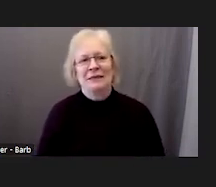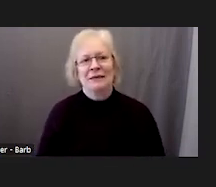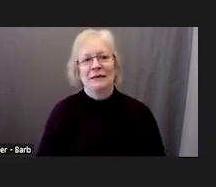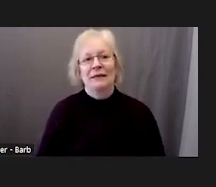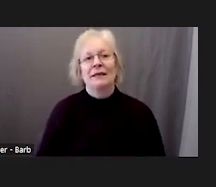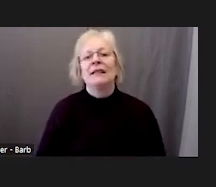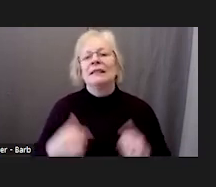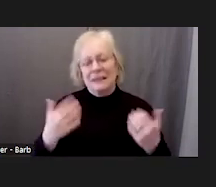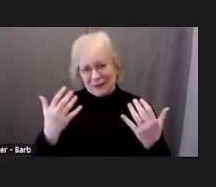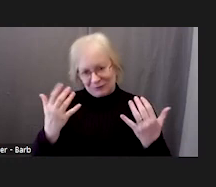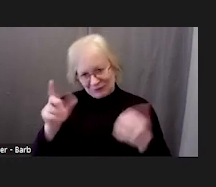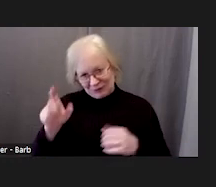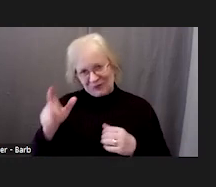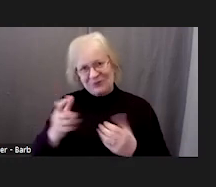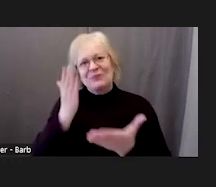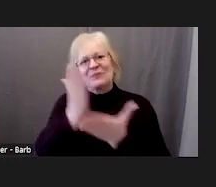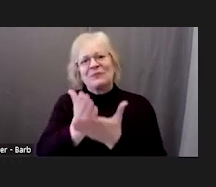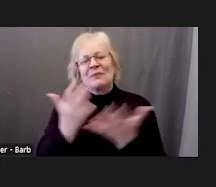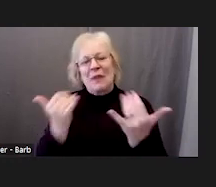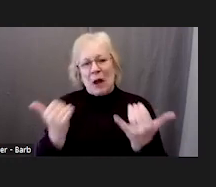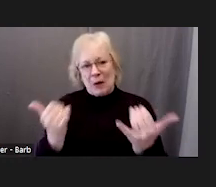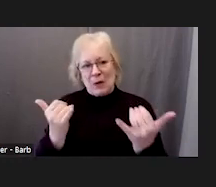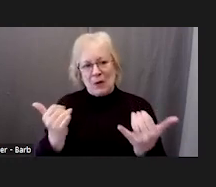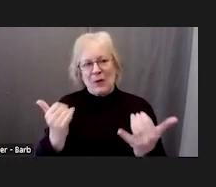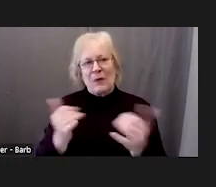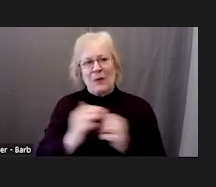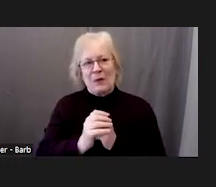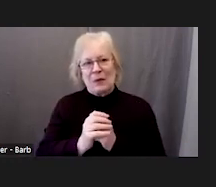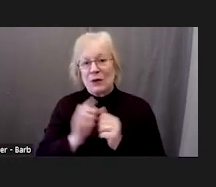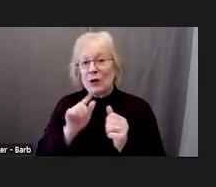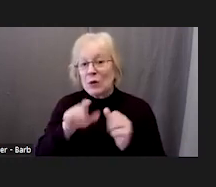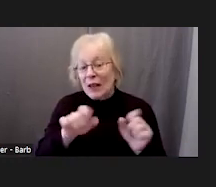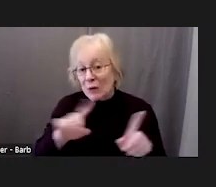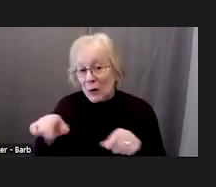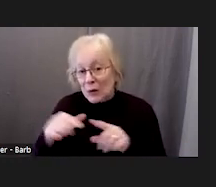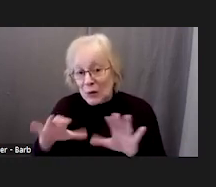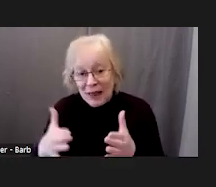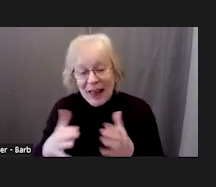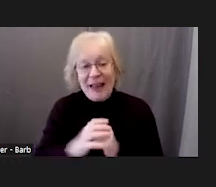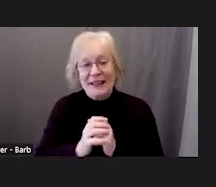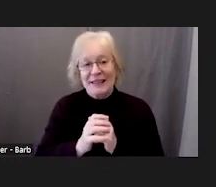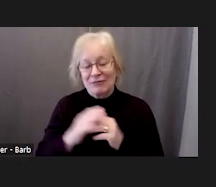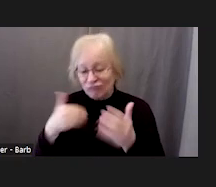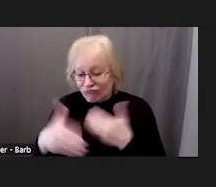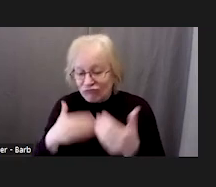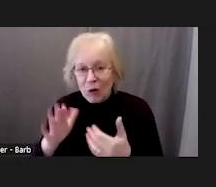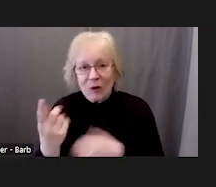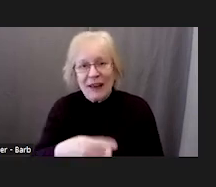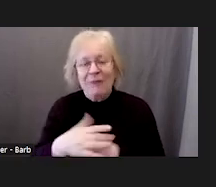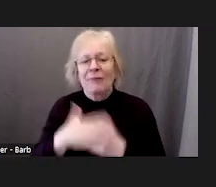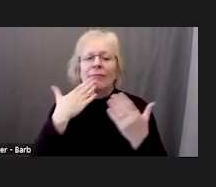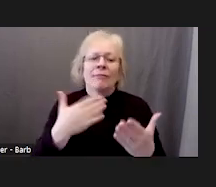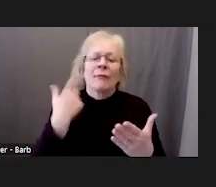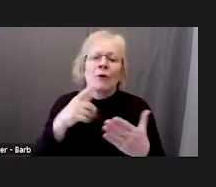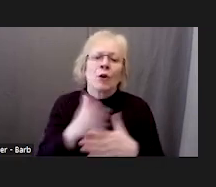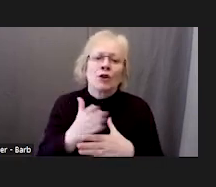I'm going to have to cut them off. And so you can get to class and on with your day. Thank you so much for sharing your